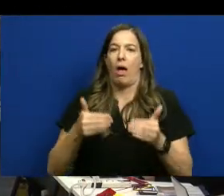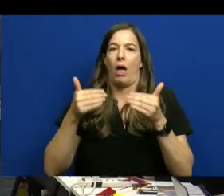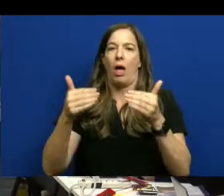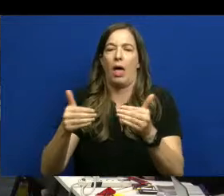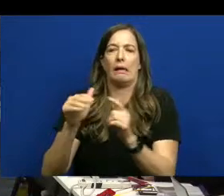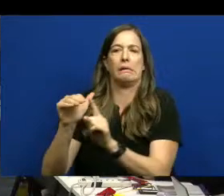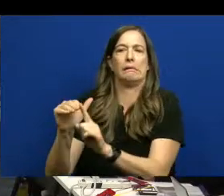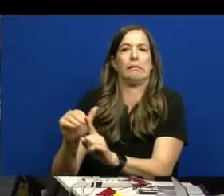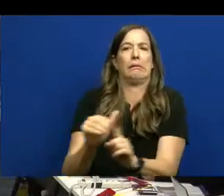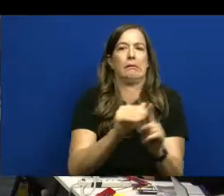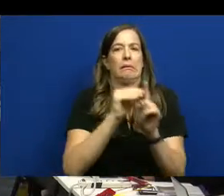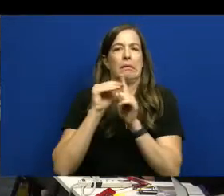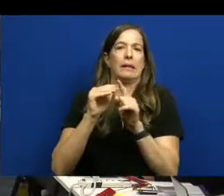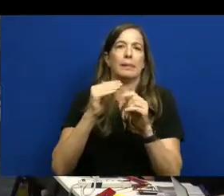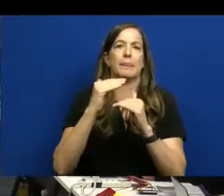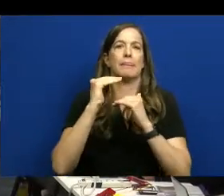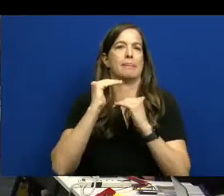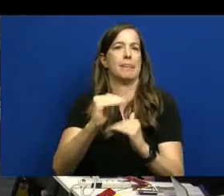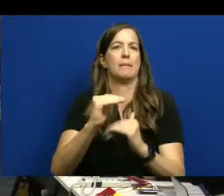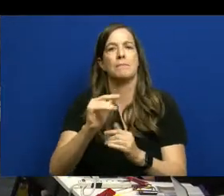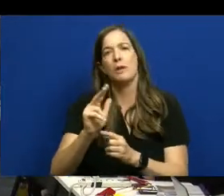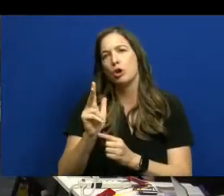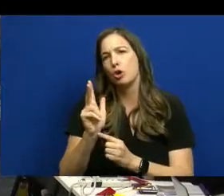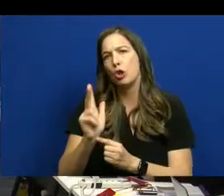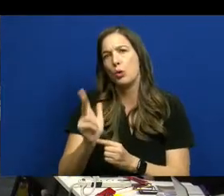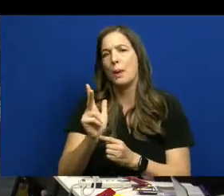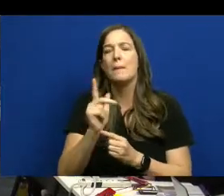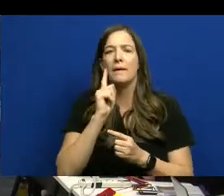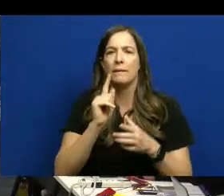3 minutes for your comments.